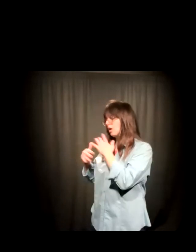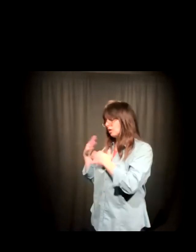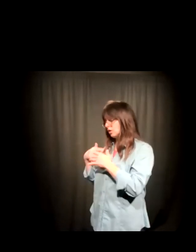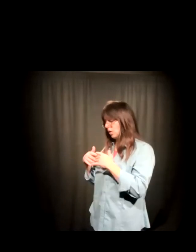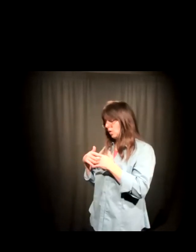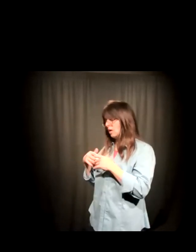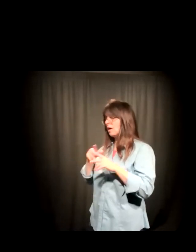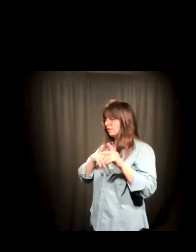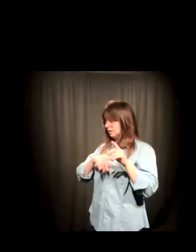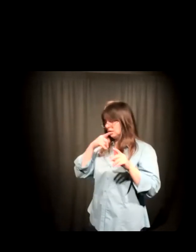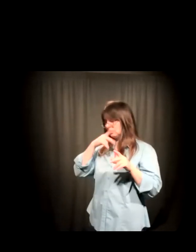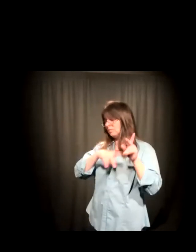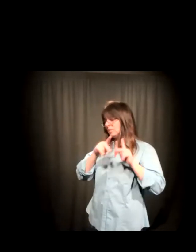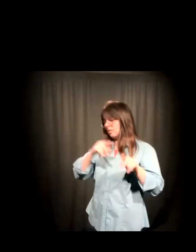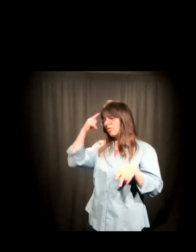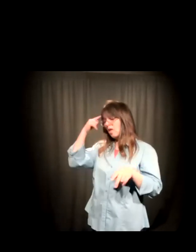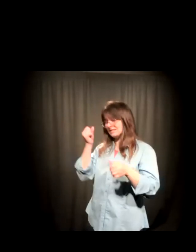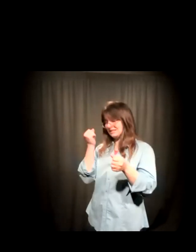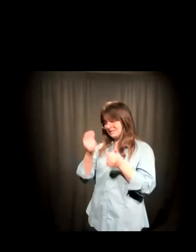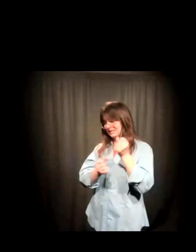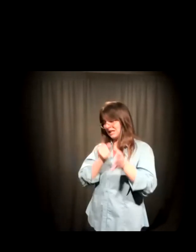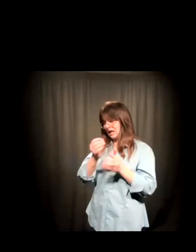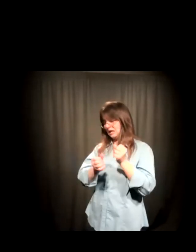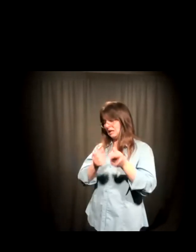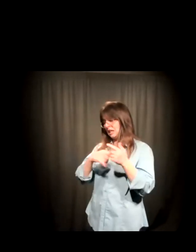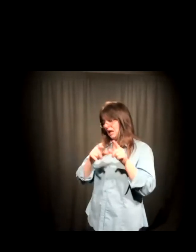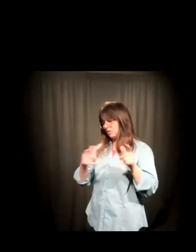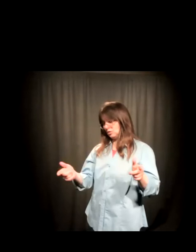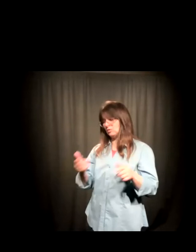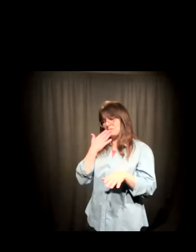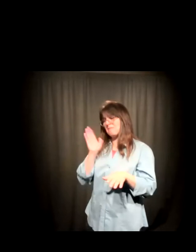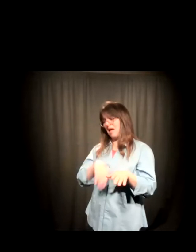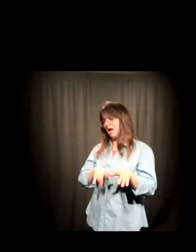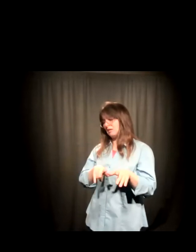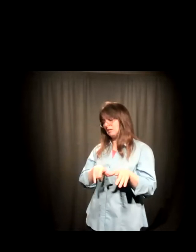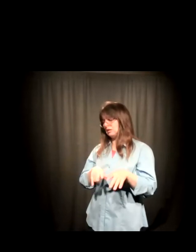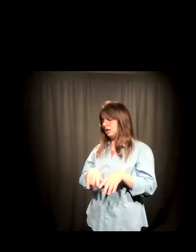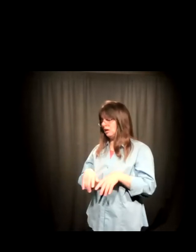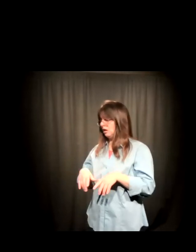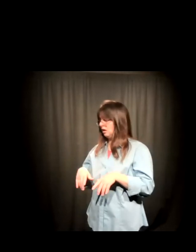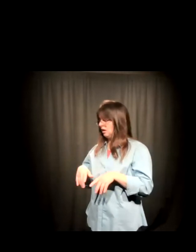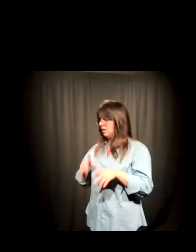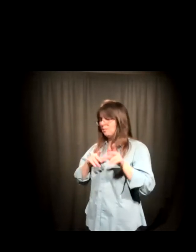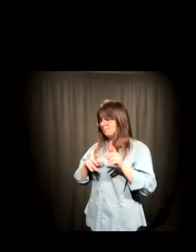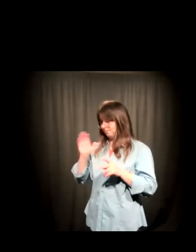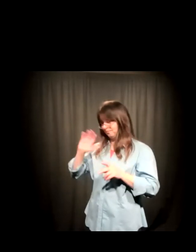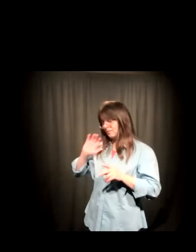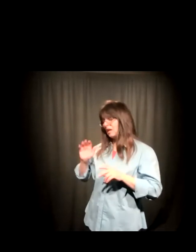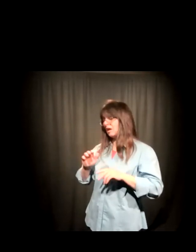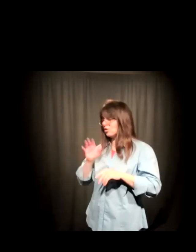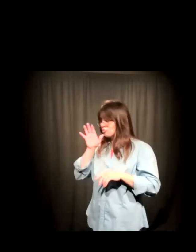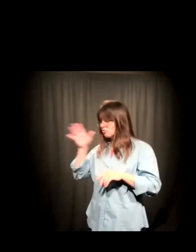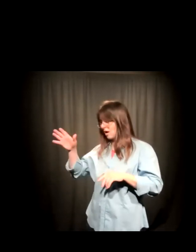it in school. The teachers slapped the students' palms or made them sit on their hands. This is what happened to my